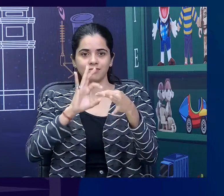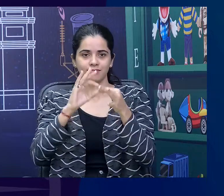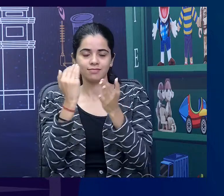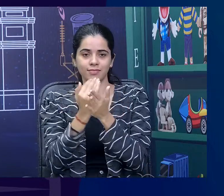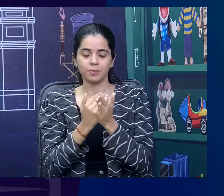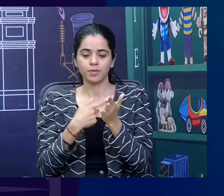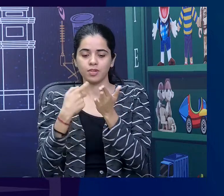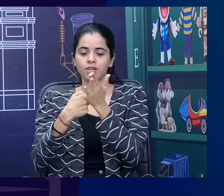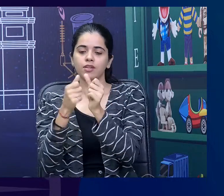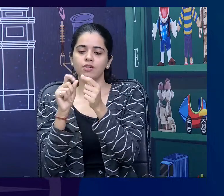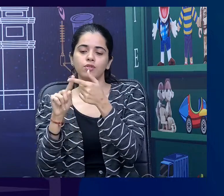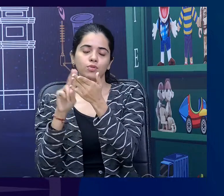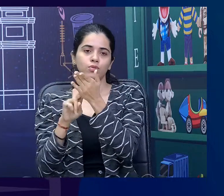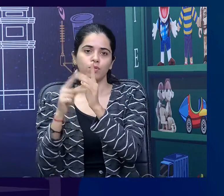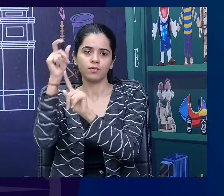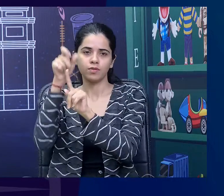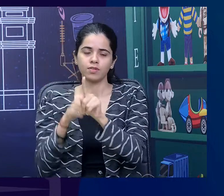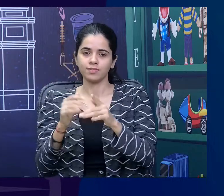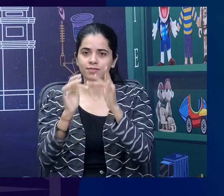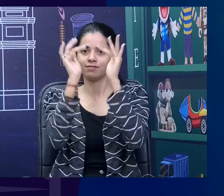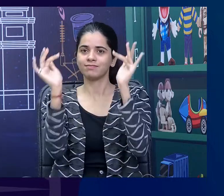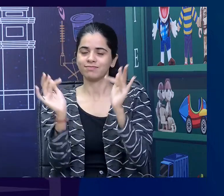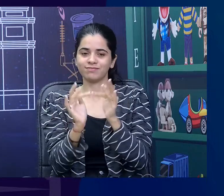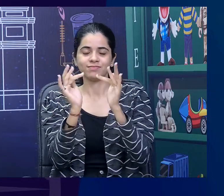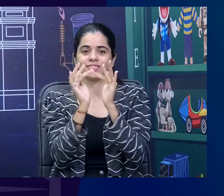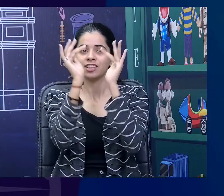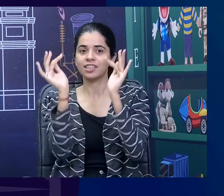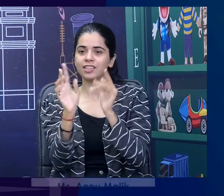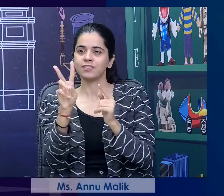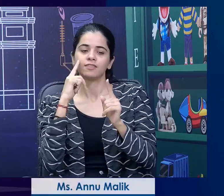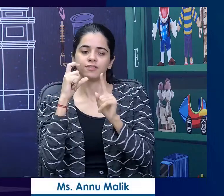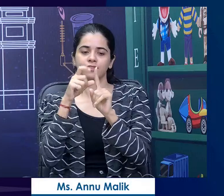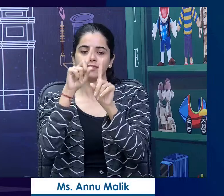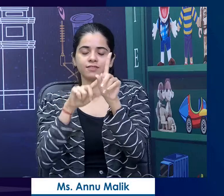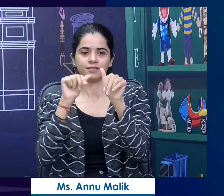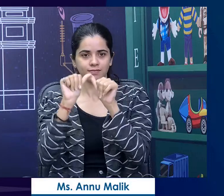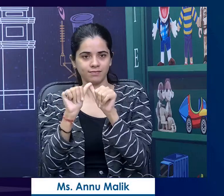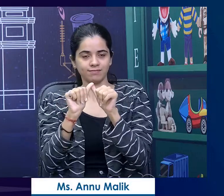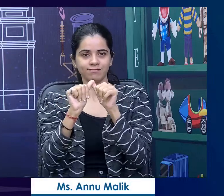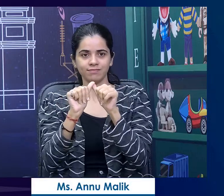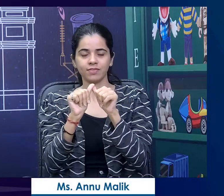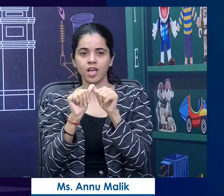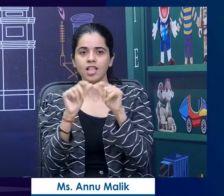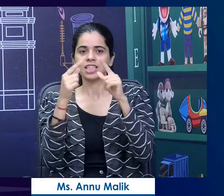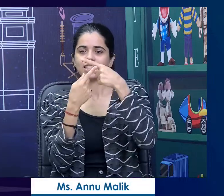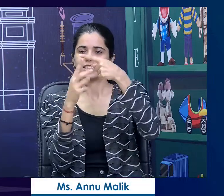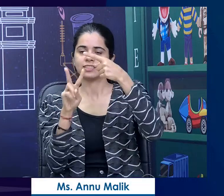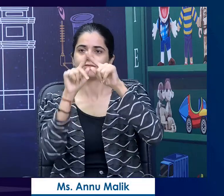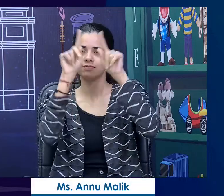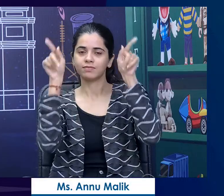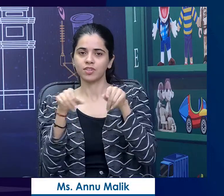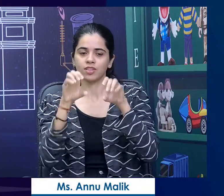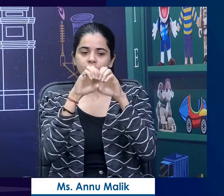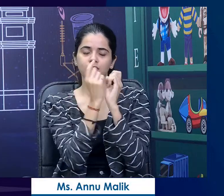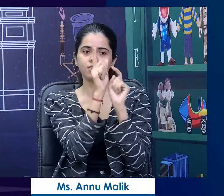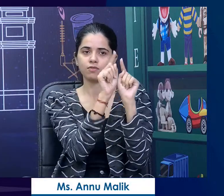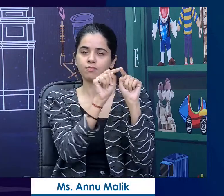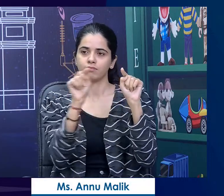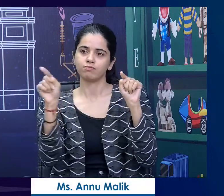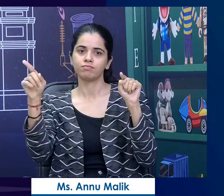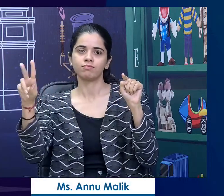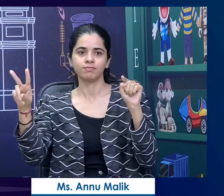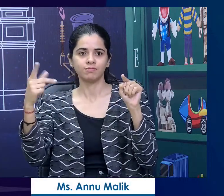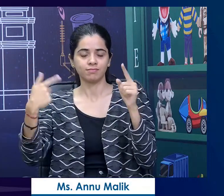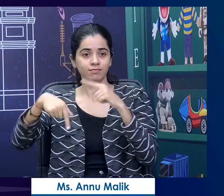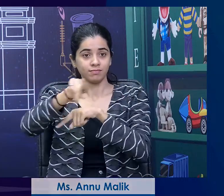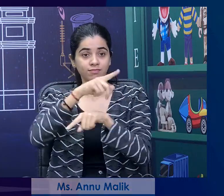I am Renu Bhatt with you all and you are watching us live on eVidya channels, PMeVIDYA channels from class number 1 to 12, and apart